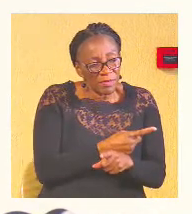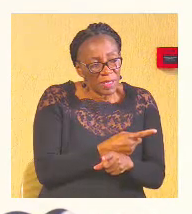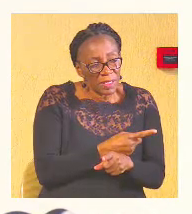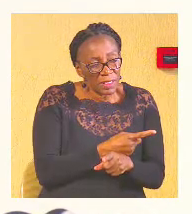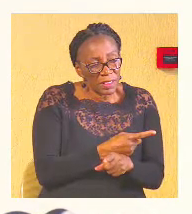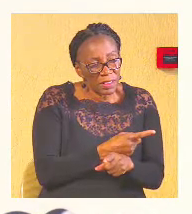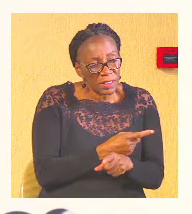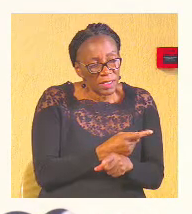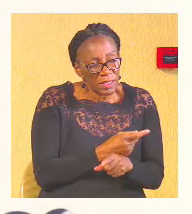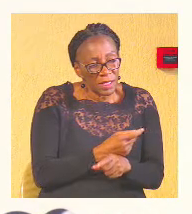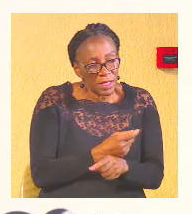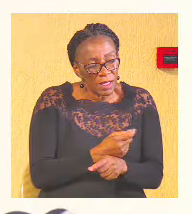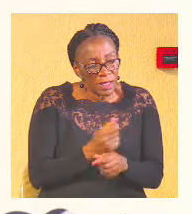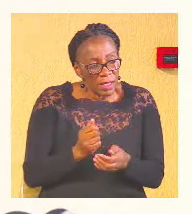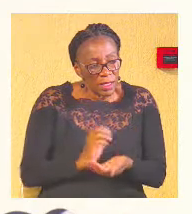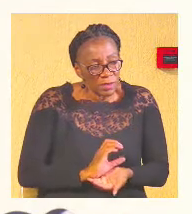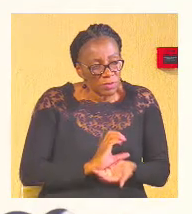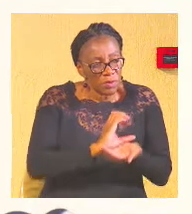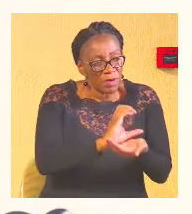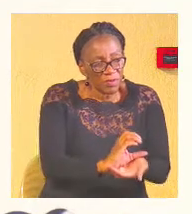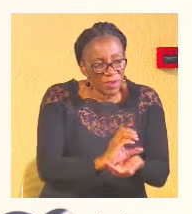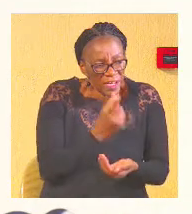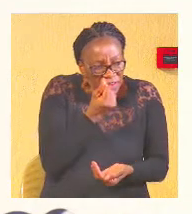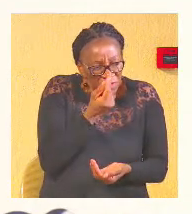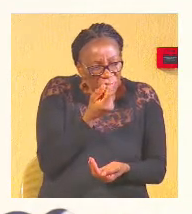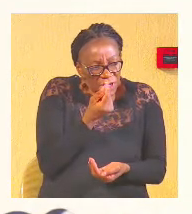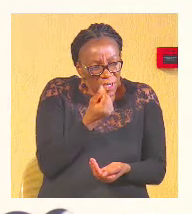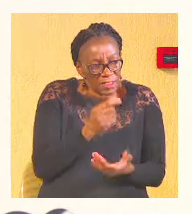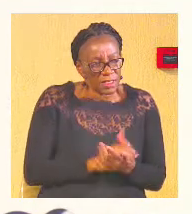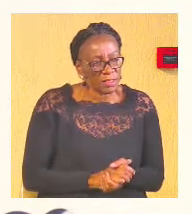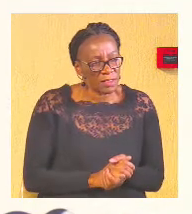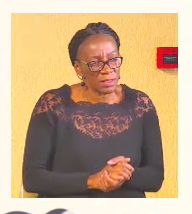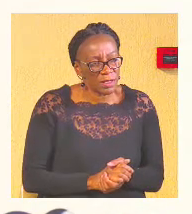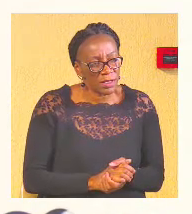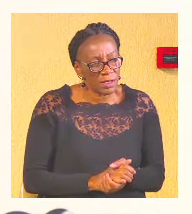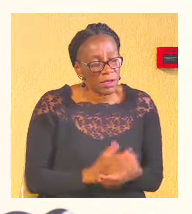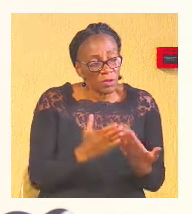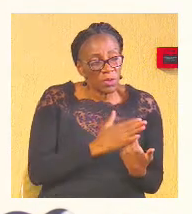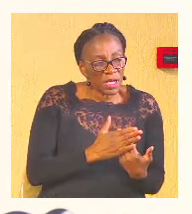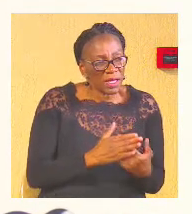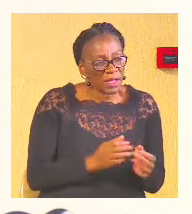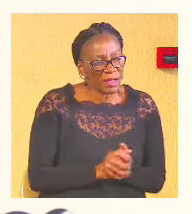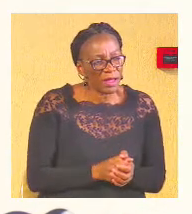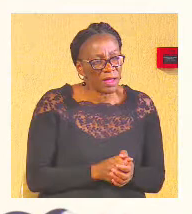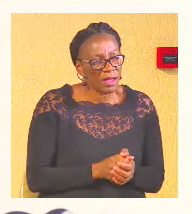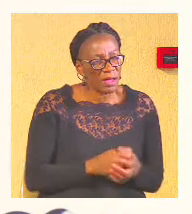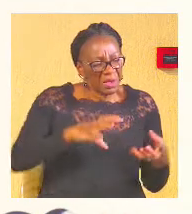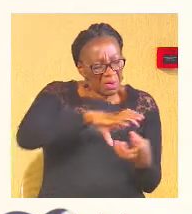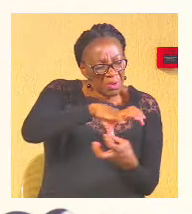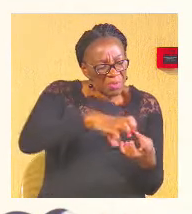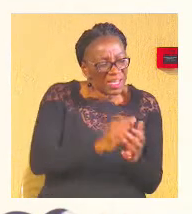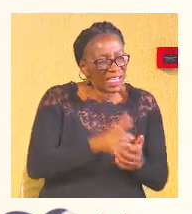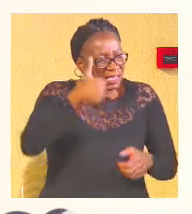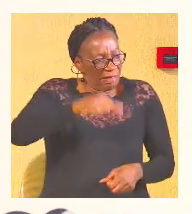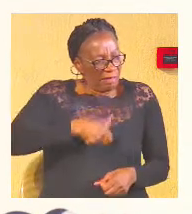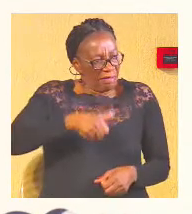uncommon illnesses. And that fund takes care of very complicated conditions that cannot